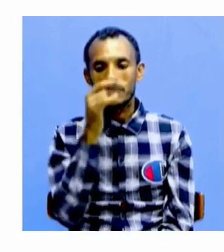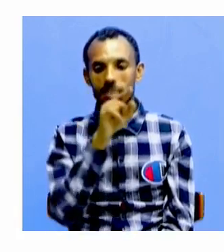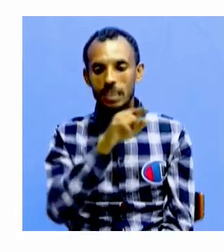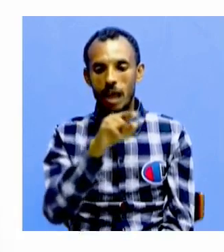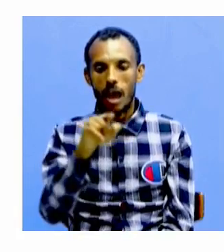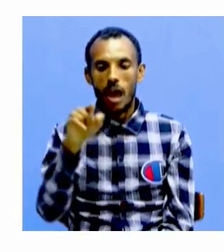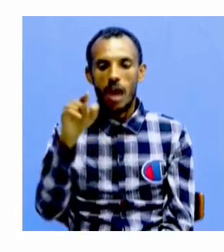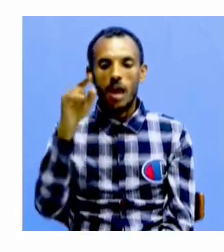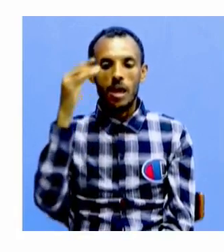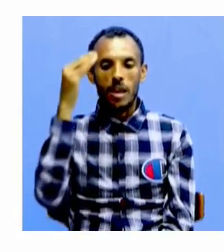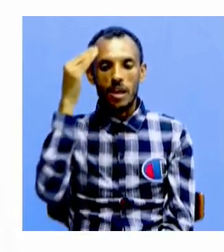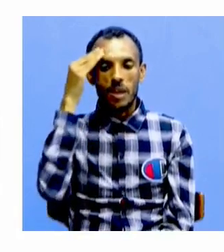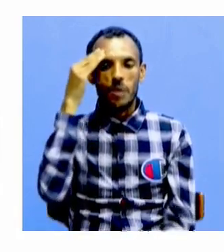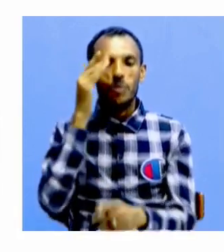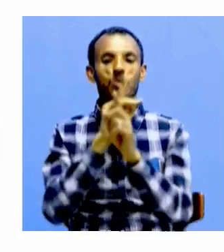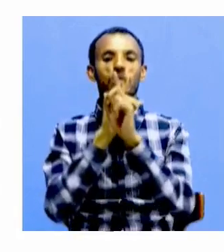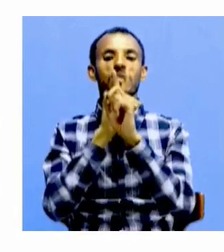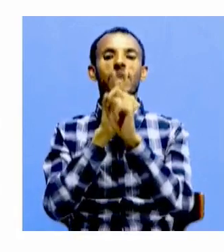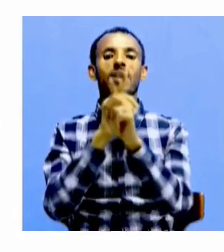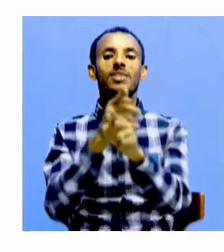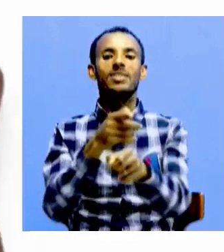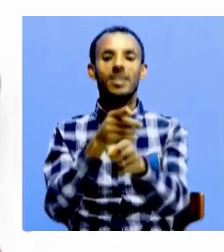the answer,